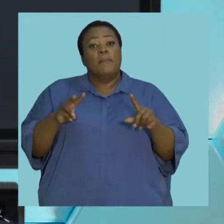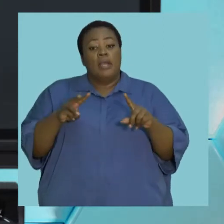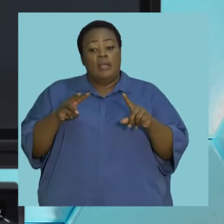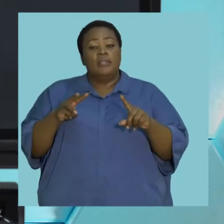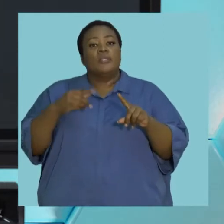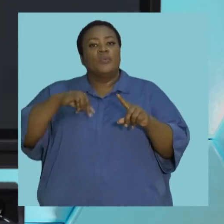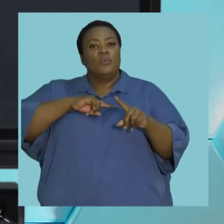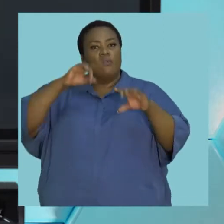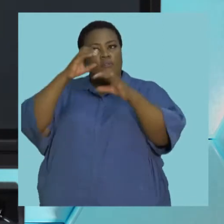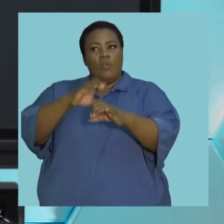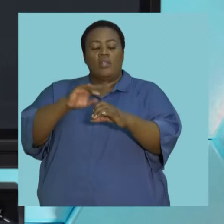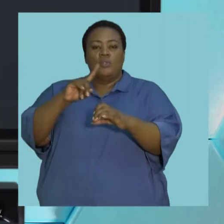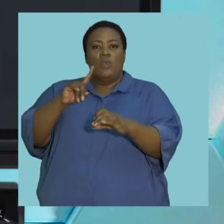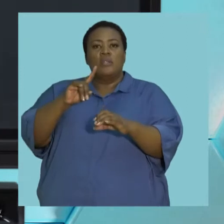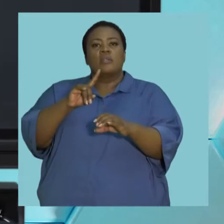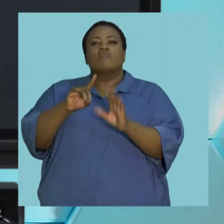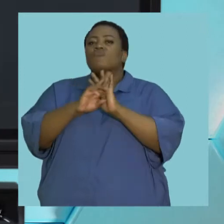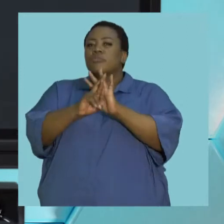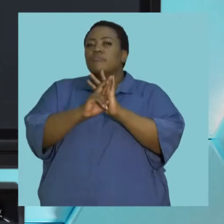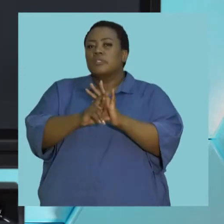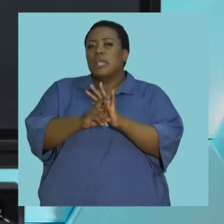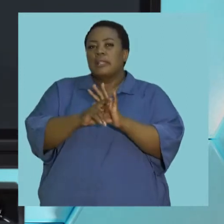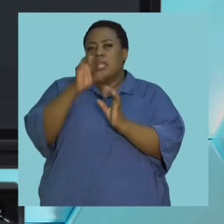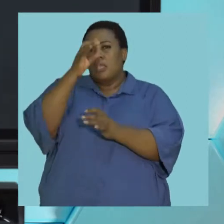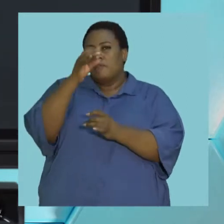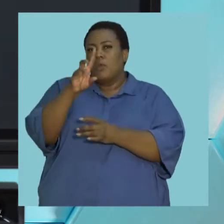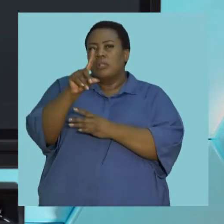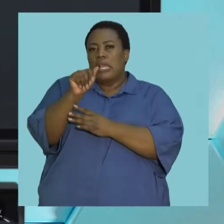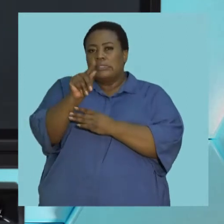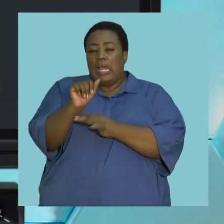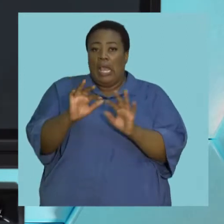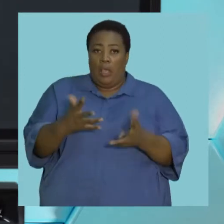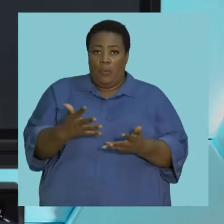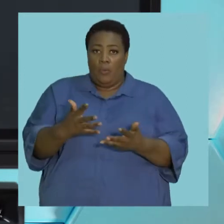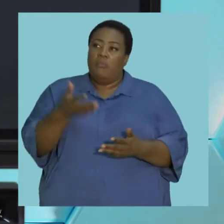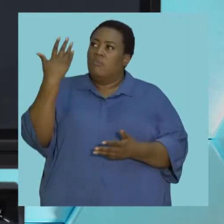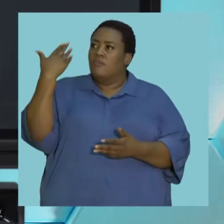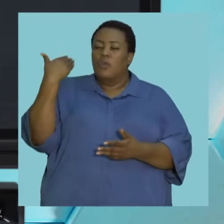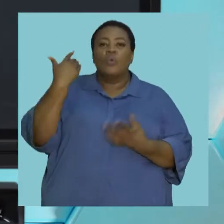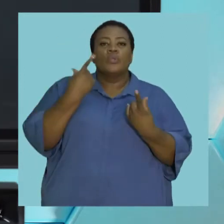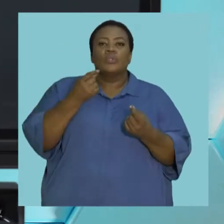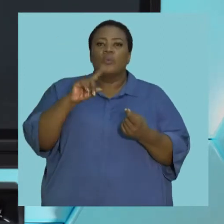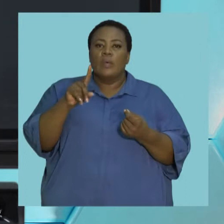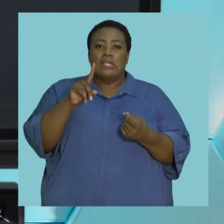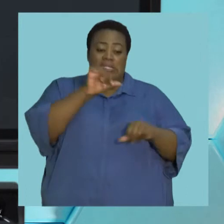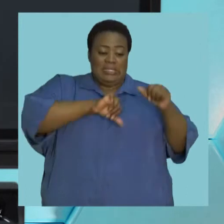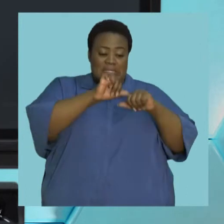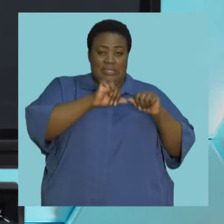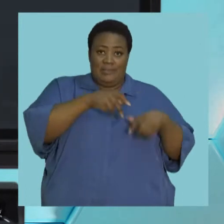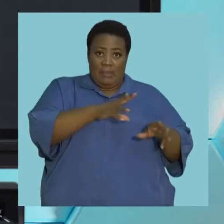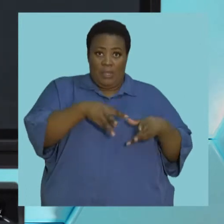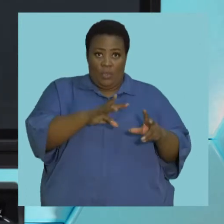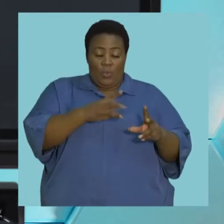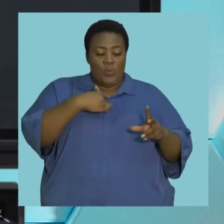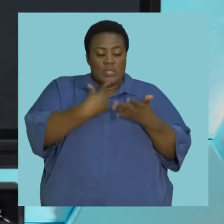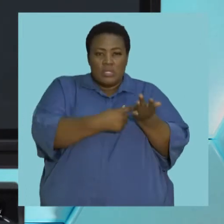scientific experiment. Let's reflect on what we've done over the past couple lessons. So previously, we looked at scientific method, where we've